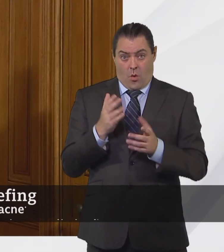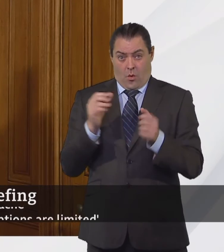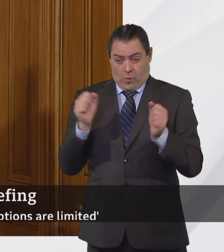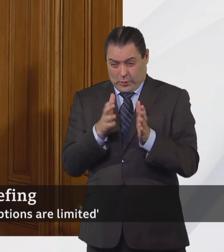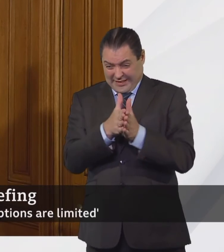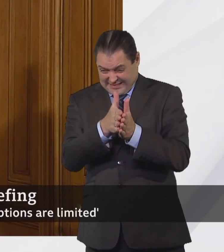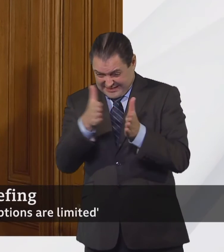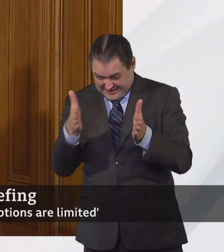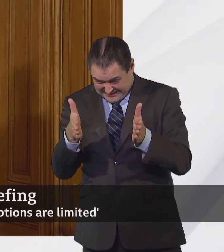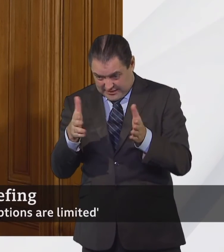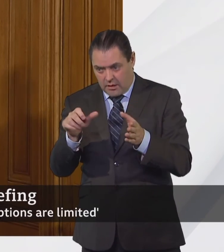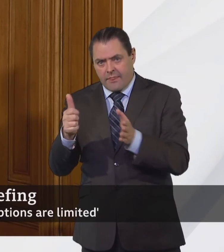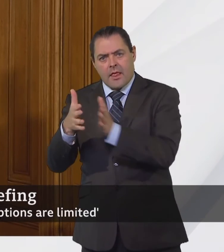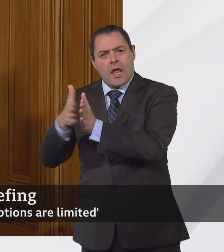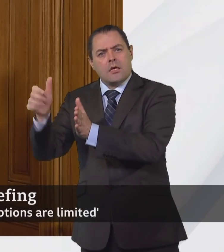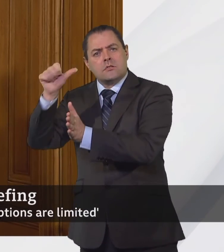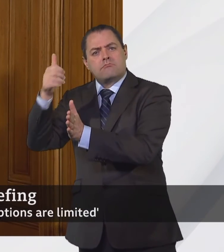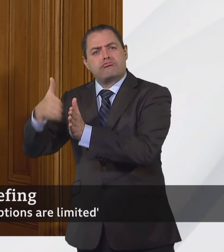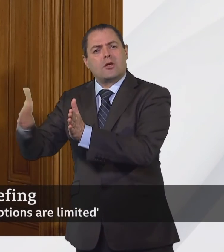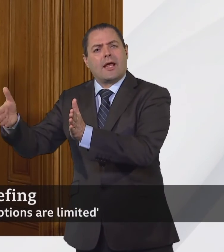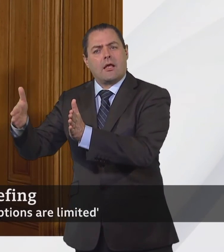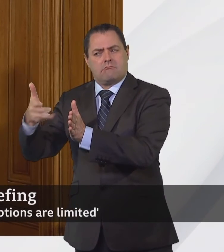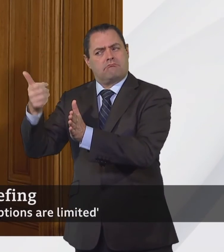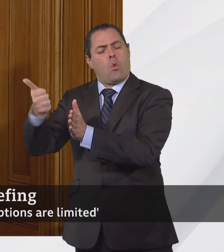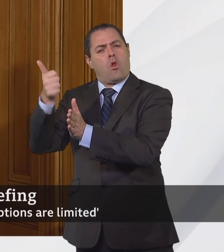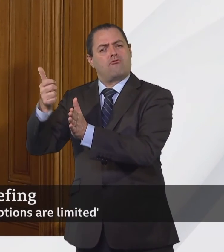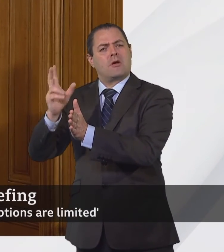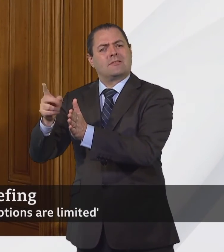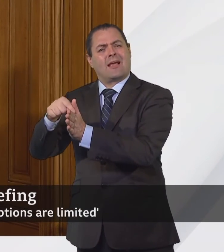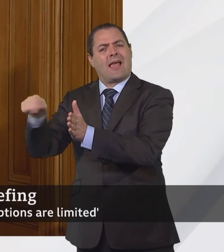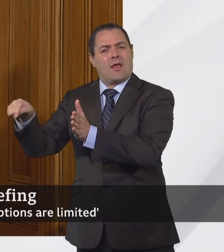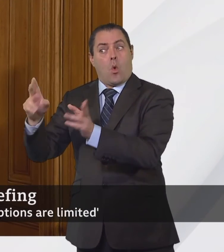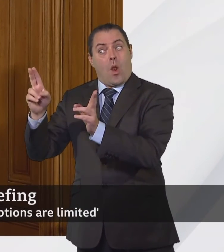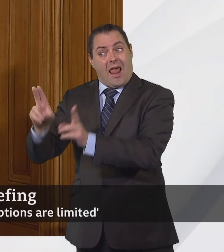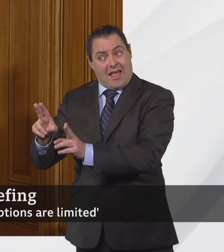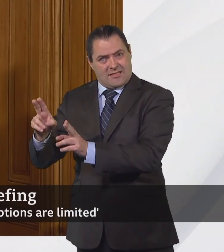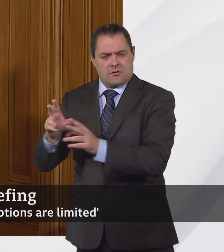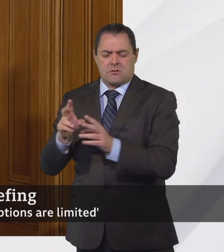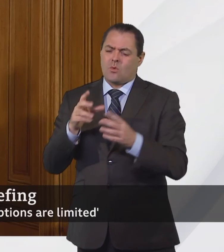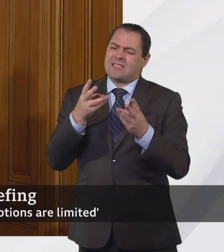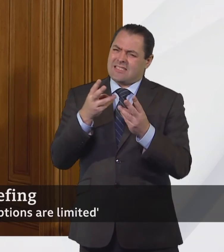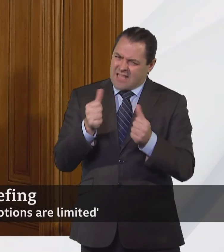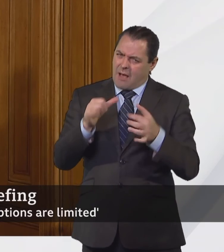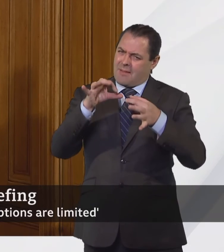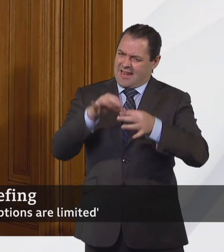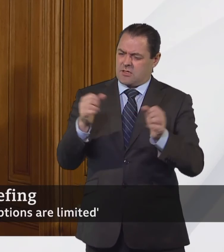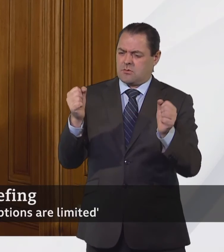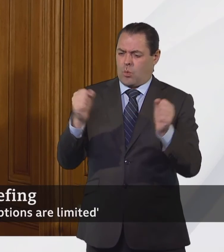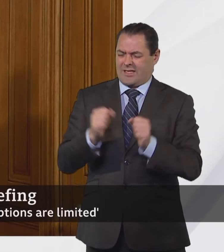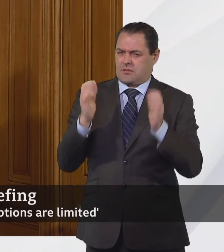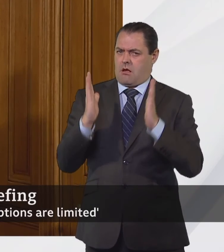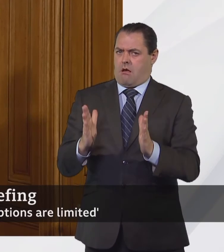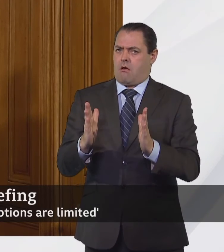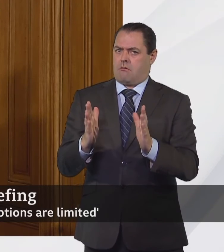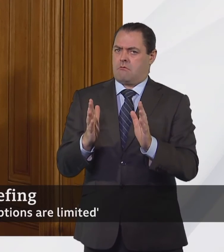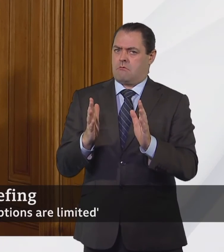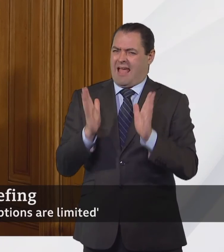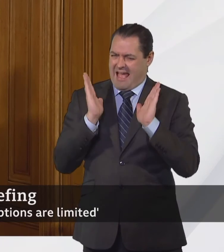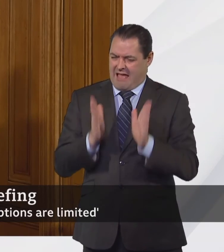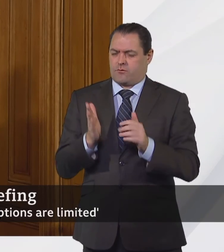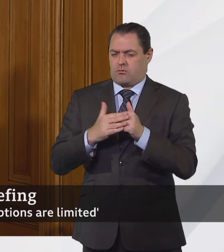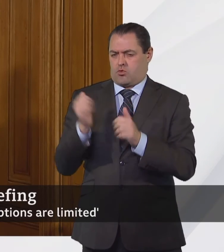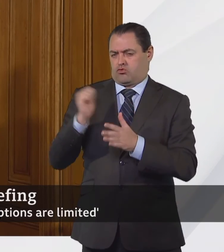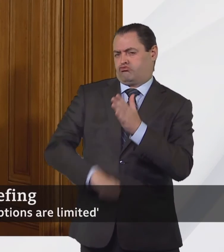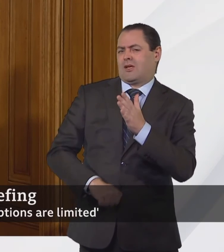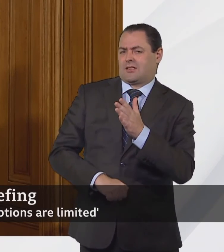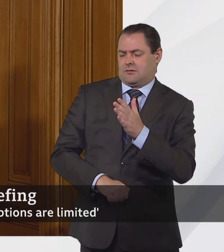other side. So I think it is important to understand that there is a seasonal element. The second, and that also applies to the pressures